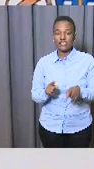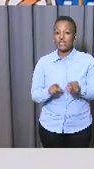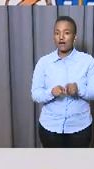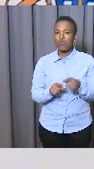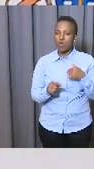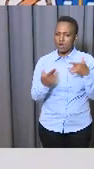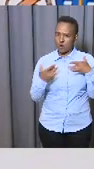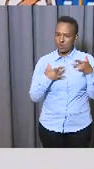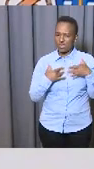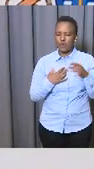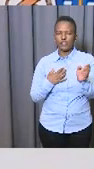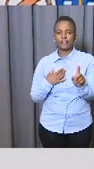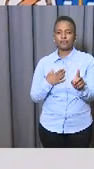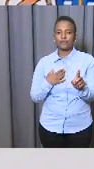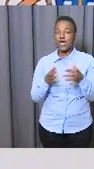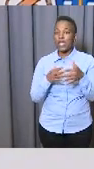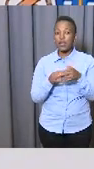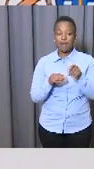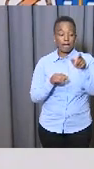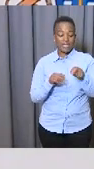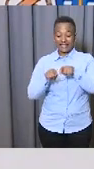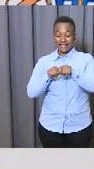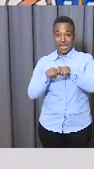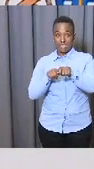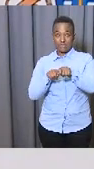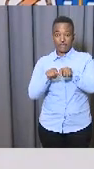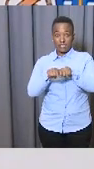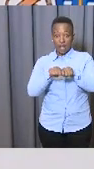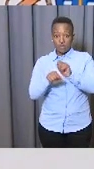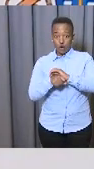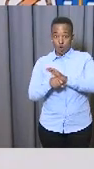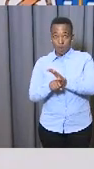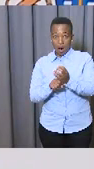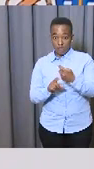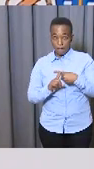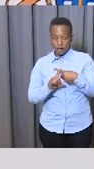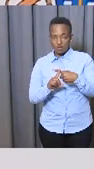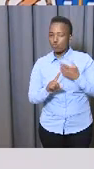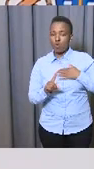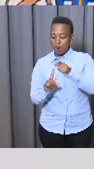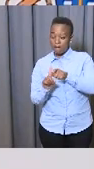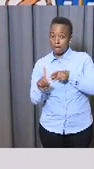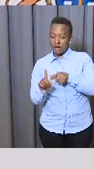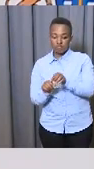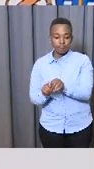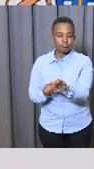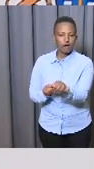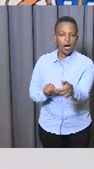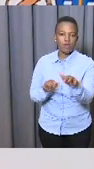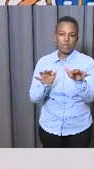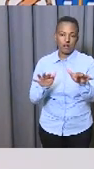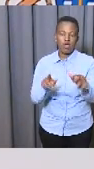ensuring that anyone who tests positive does not infect more people. We are worried about trying to reduce the rate